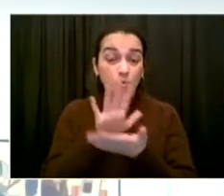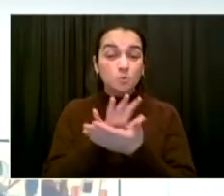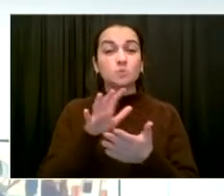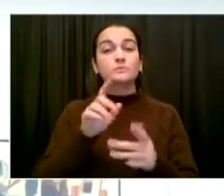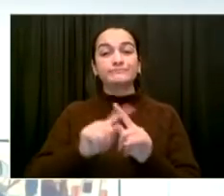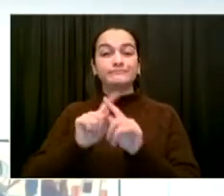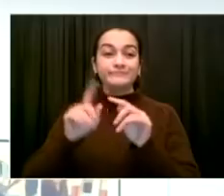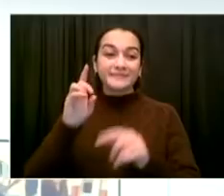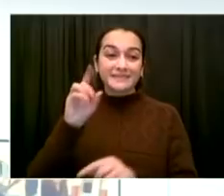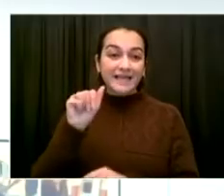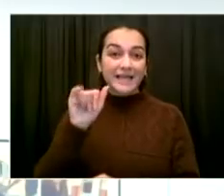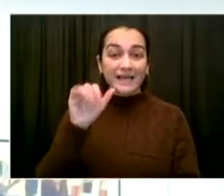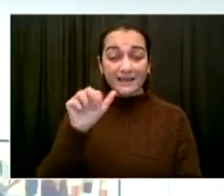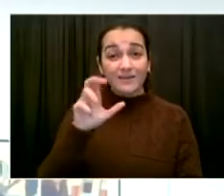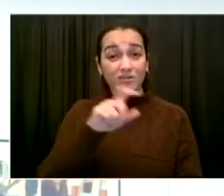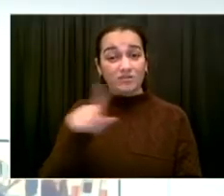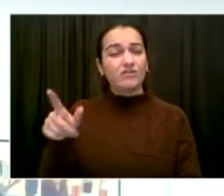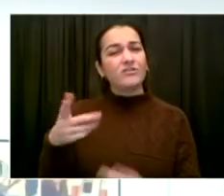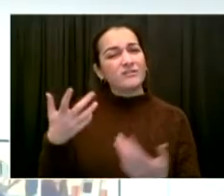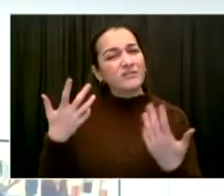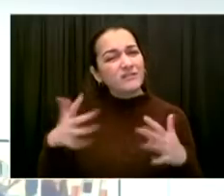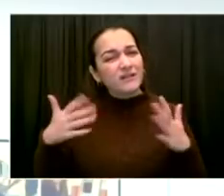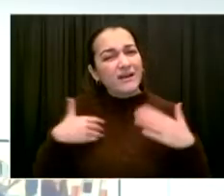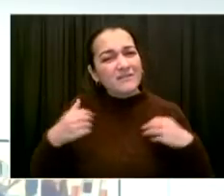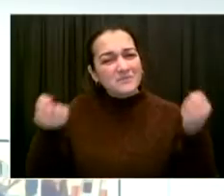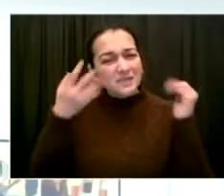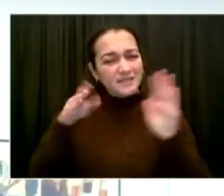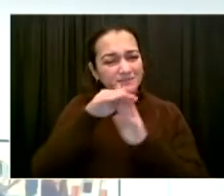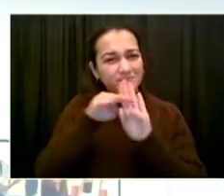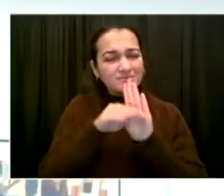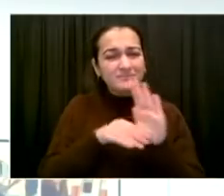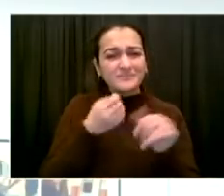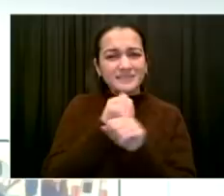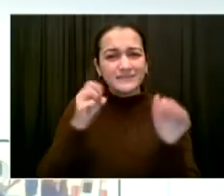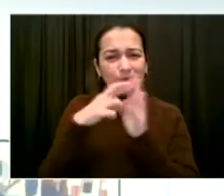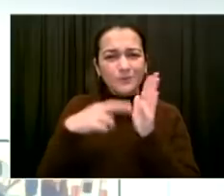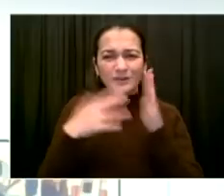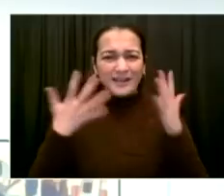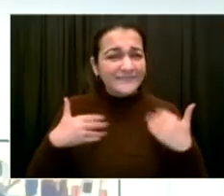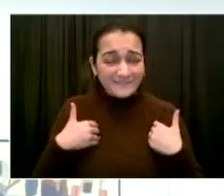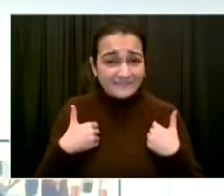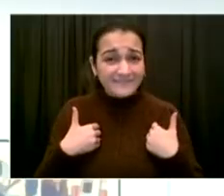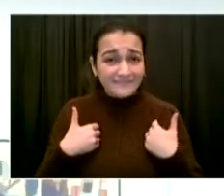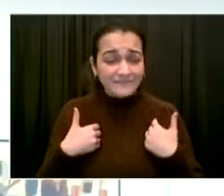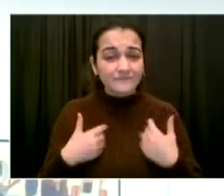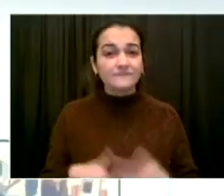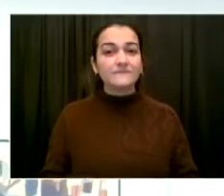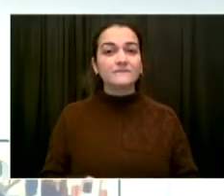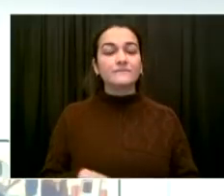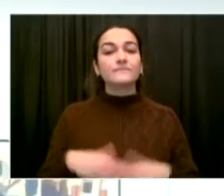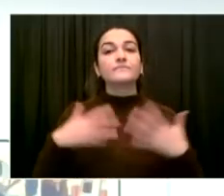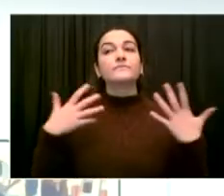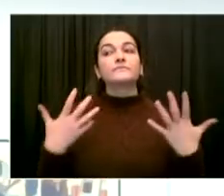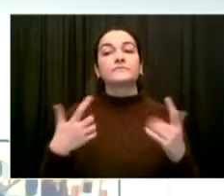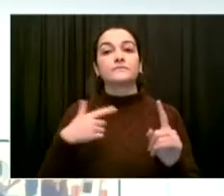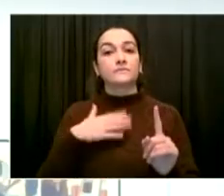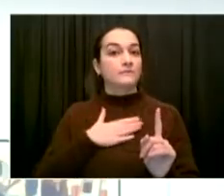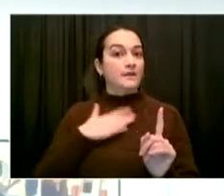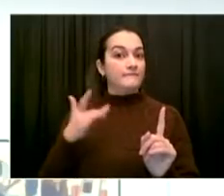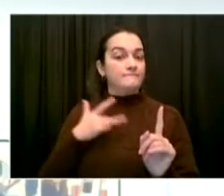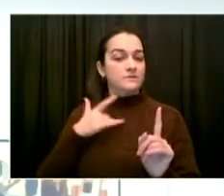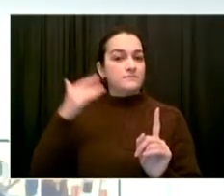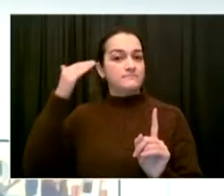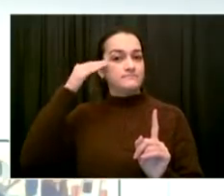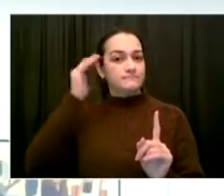and not just from the educational perspective, but from the health perspective. We know that those environments are fundamentally important